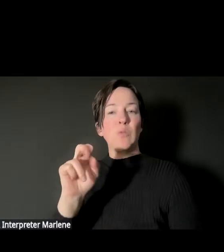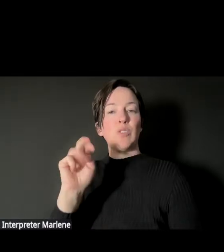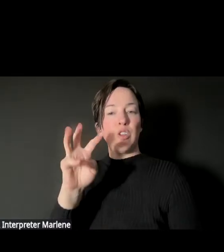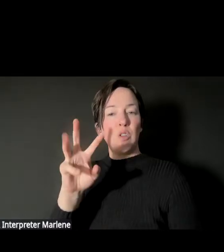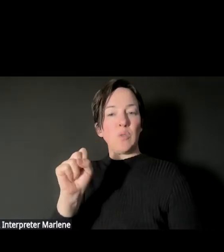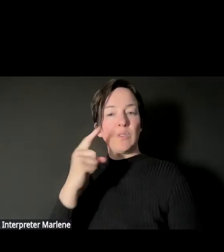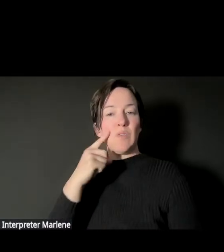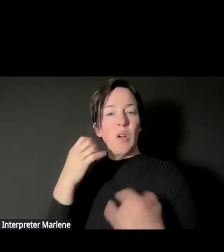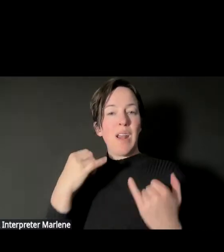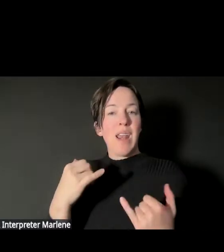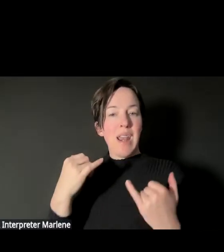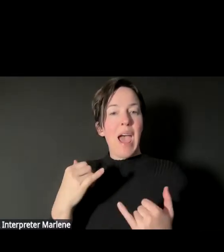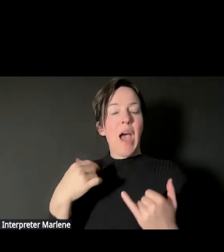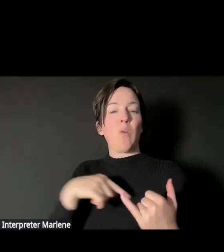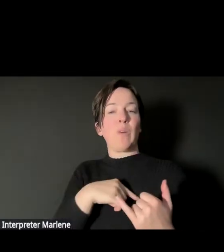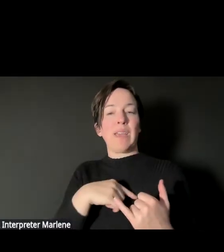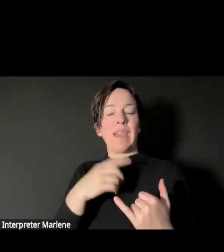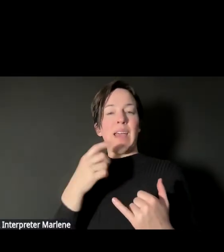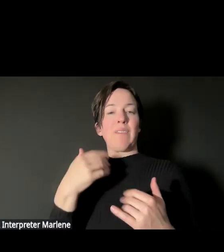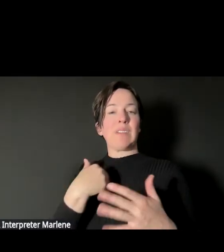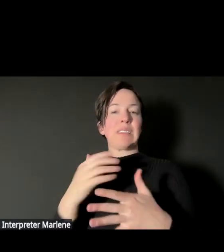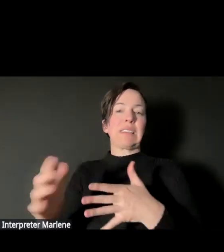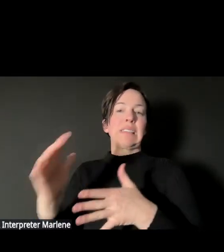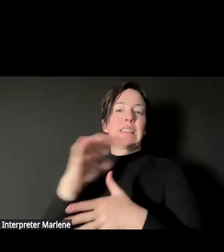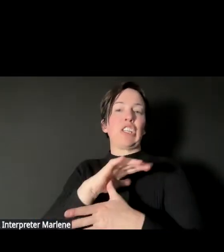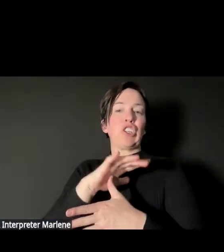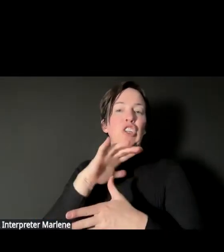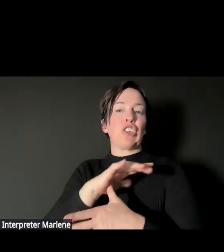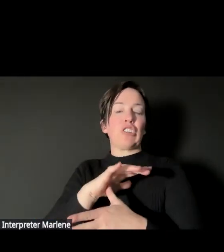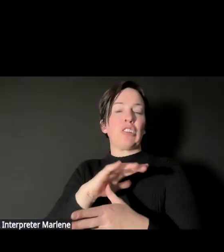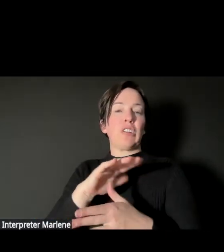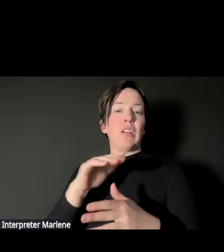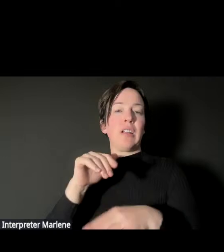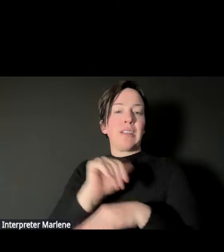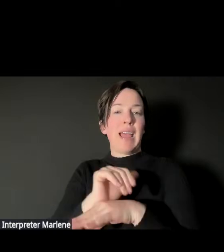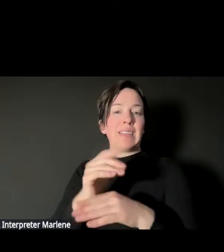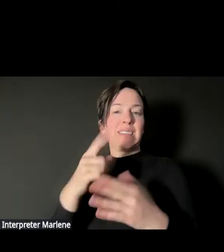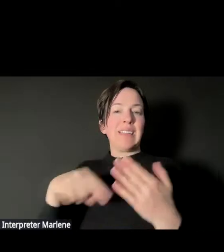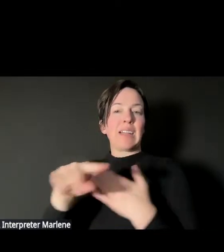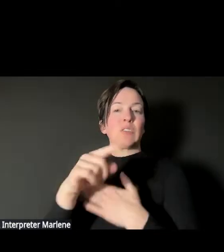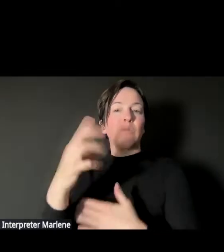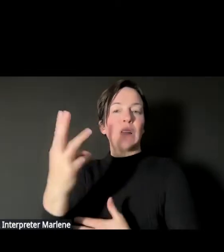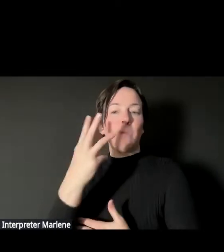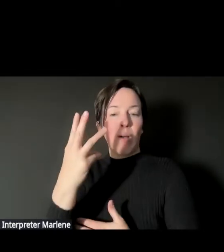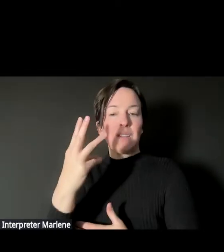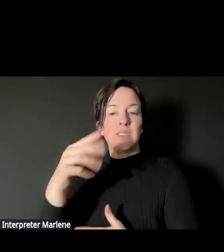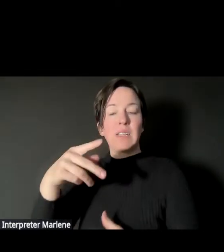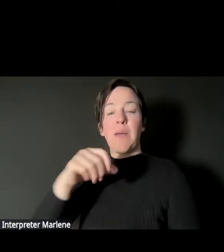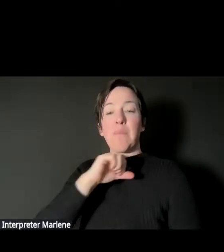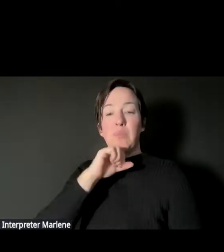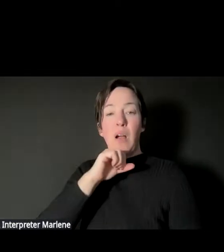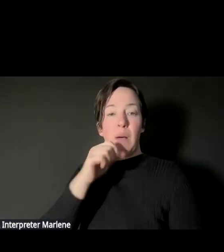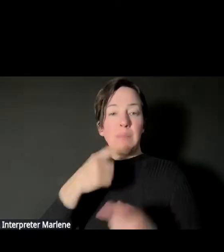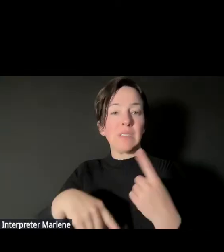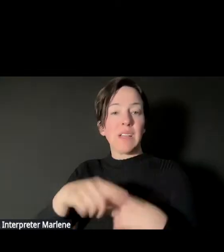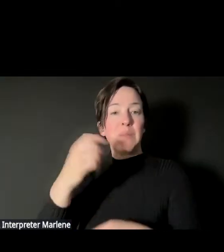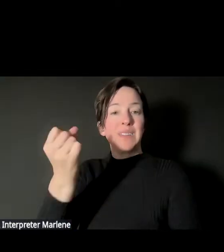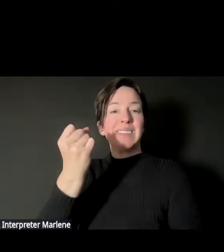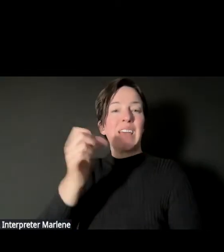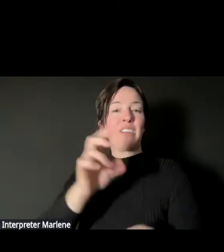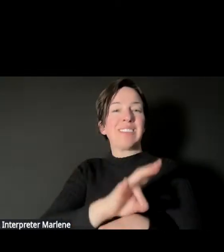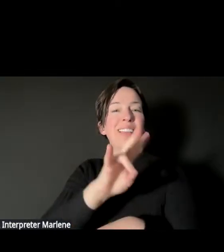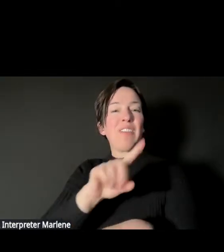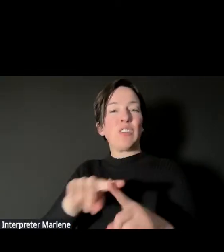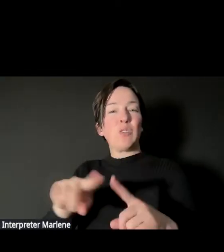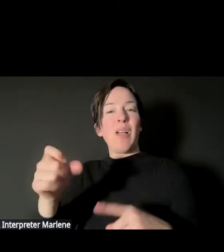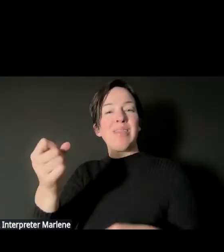now, we have senior night for badminton next Wednesday, prom coming up this Saturday from 7 to